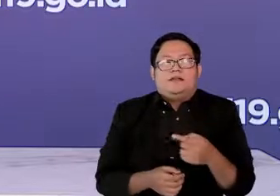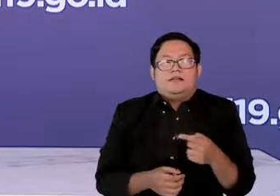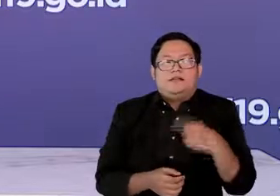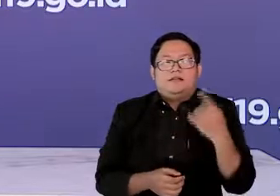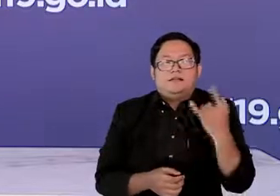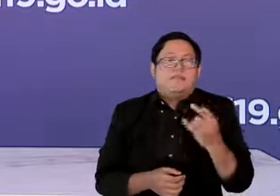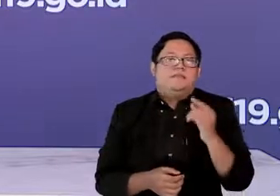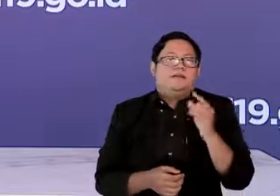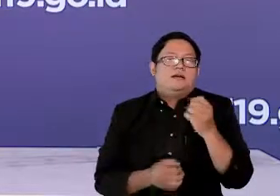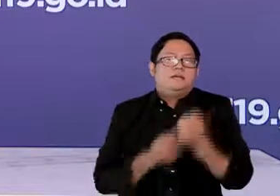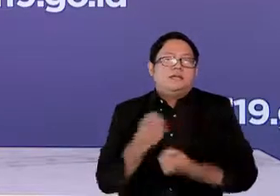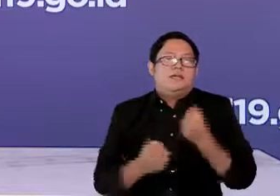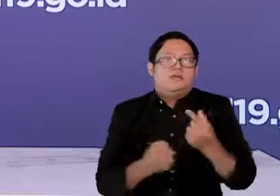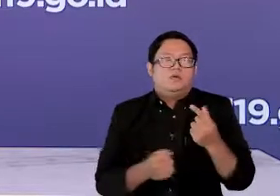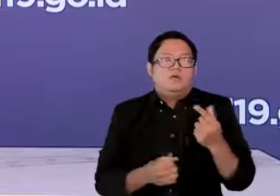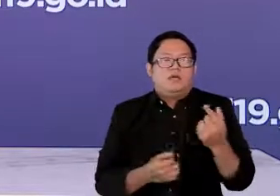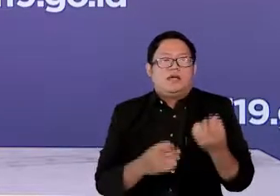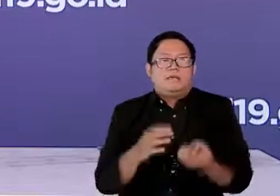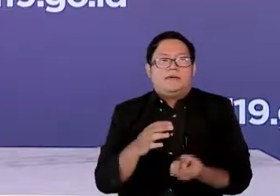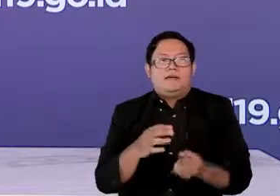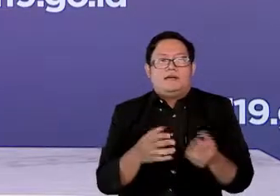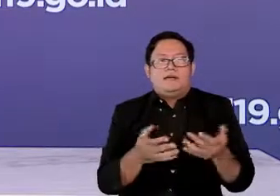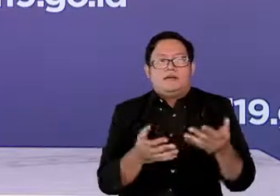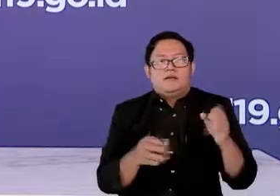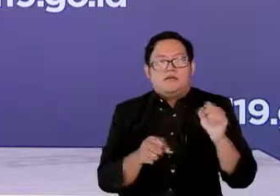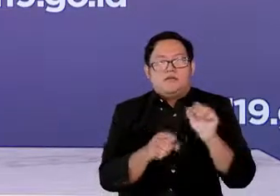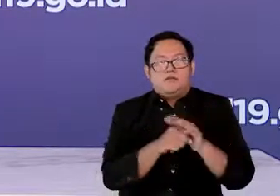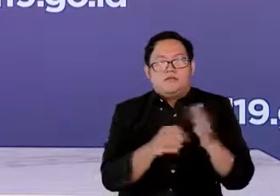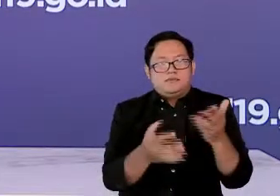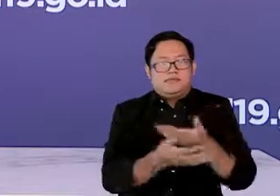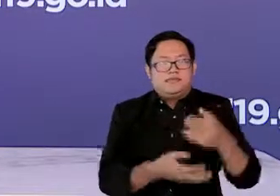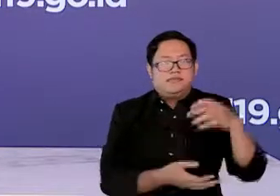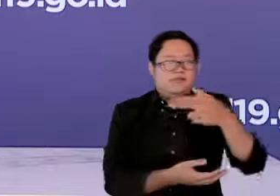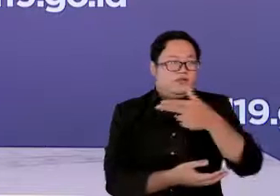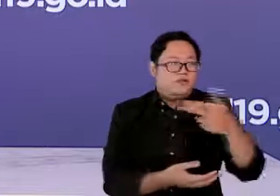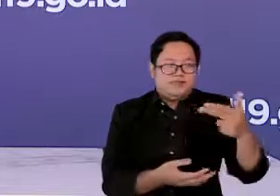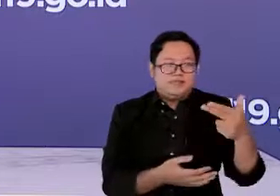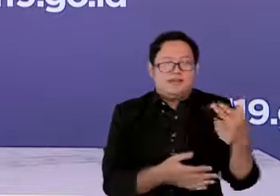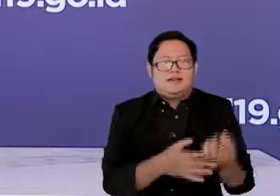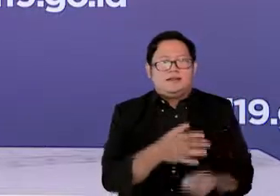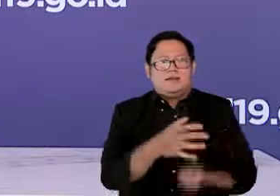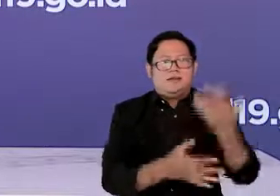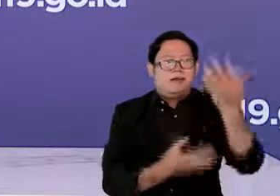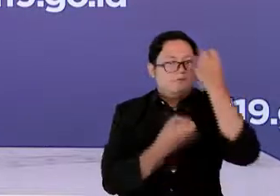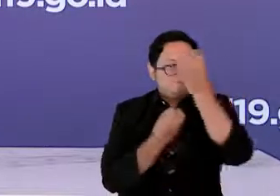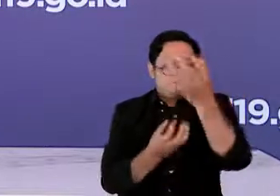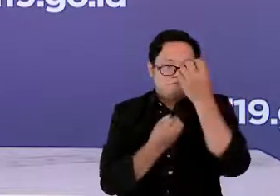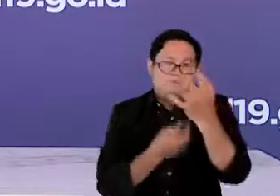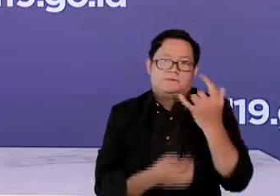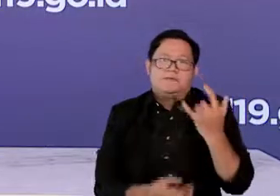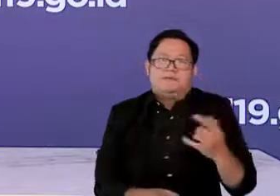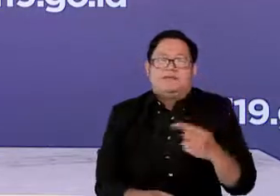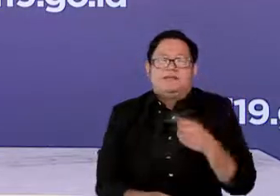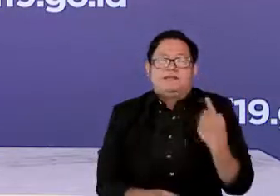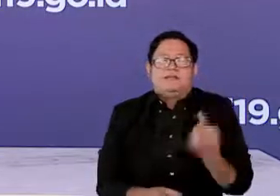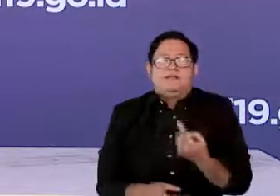updates on the COVID-19 handling in Indonesia, and we hope the best for the world to conquer the